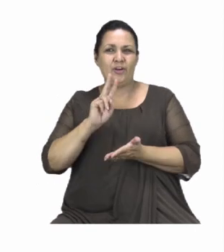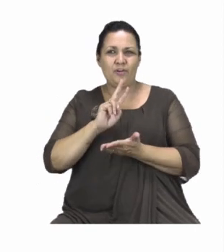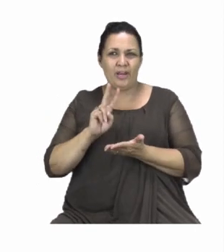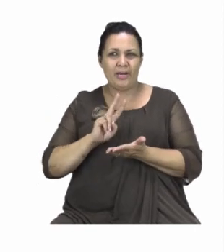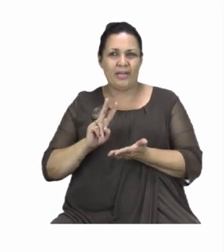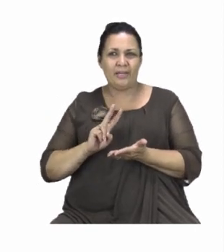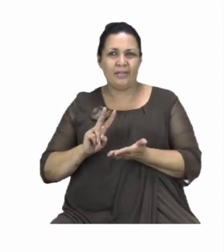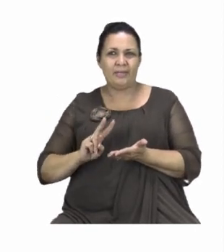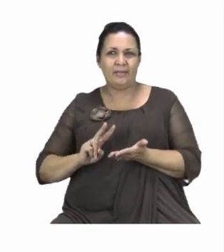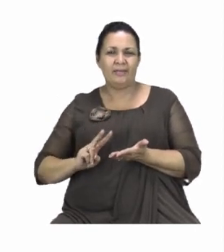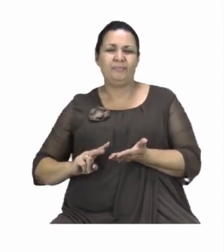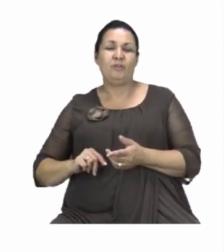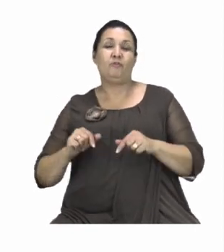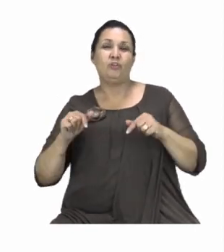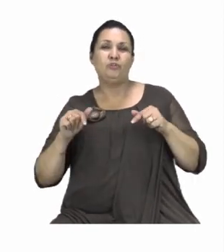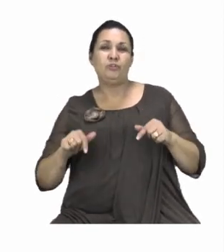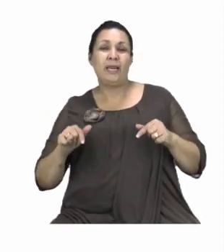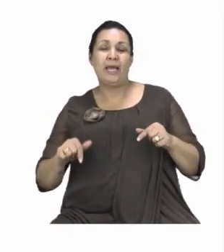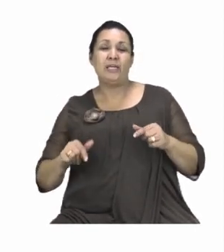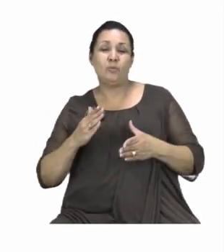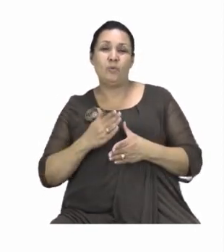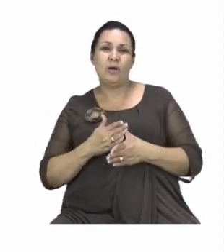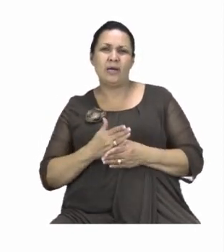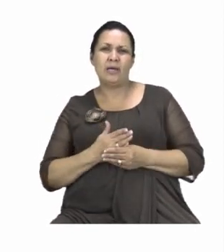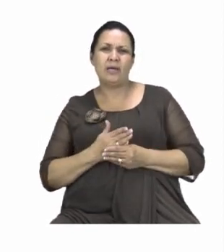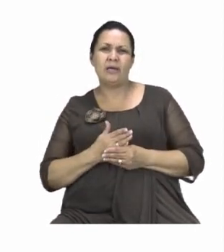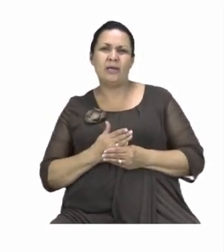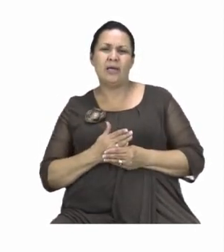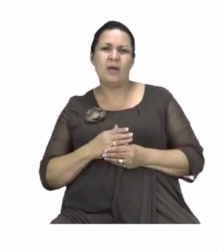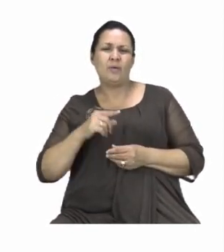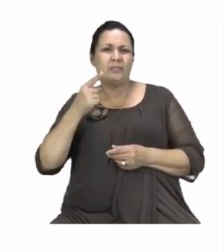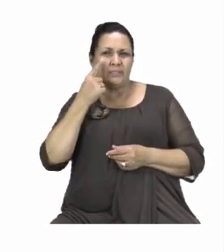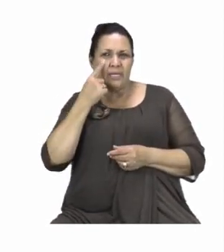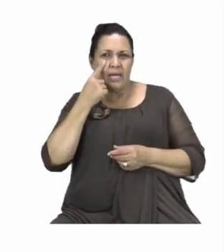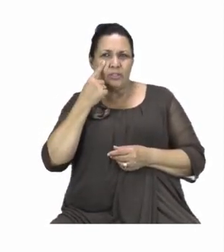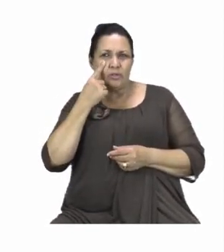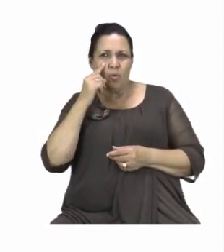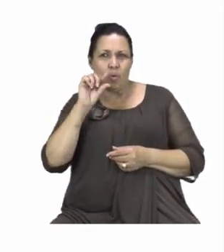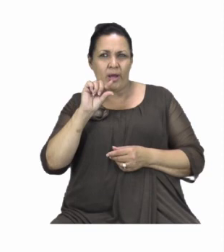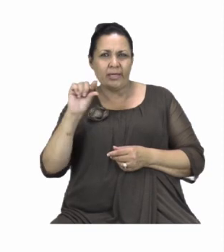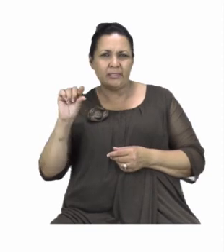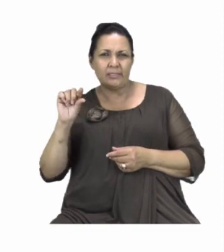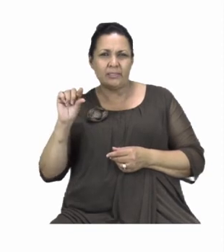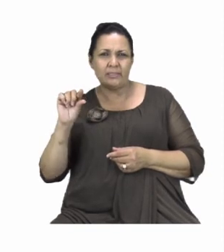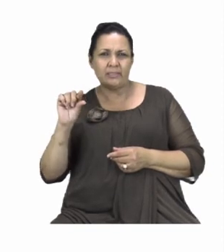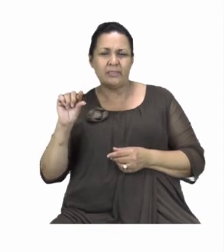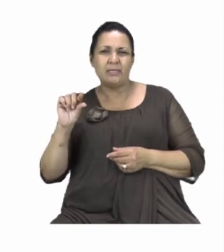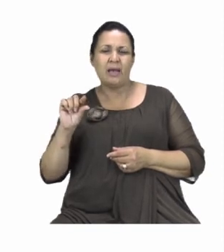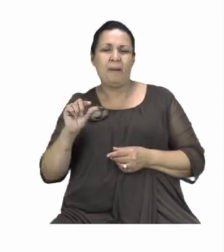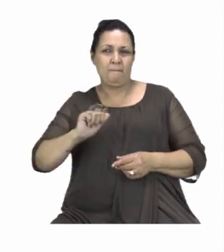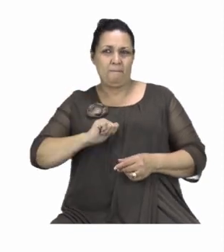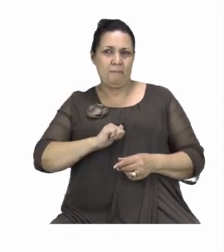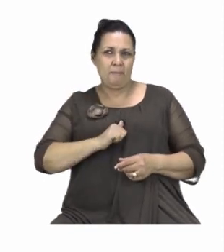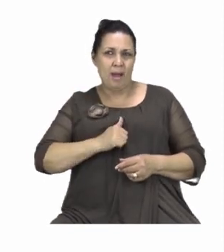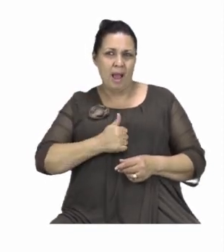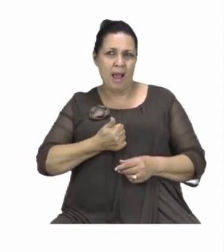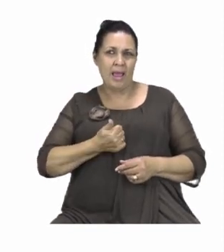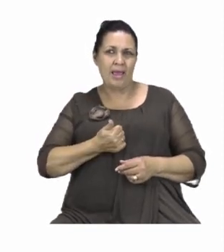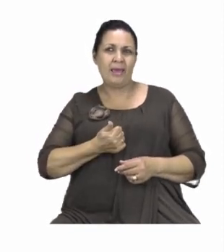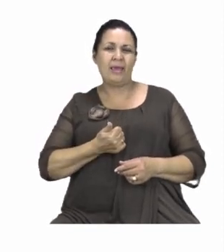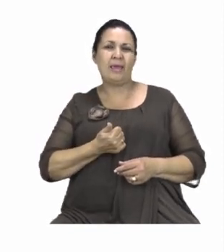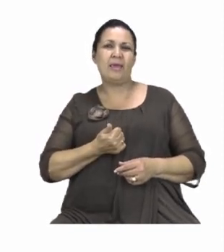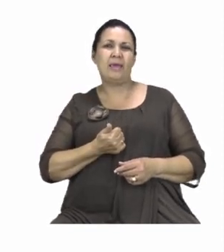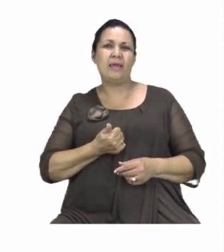For today's lesson, our sight words are My.